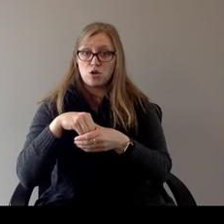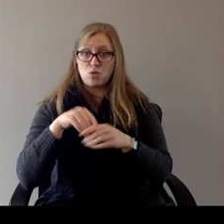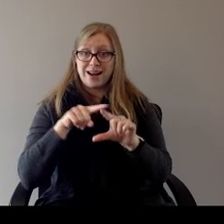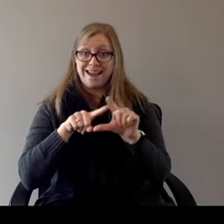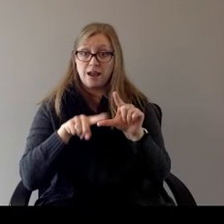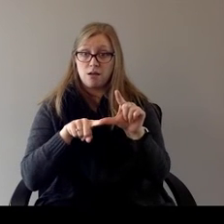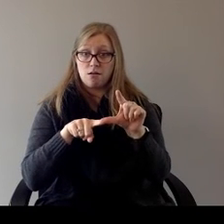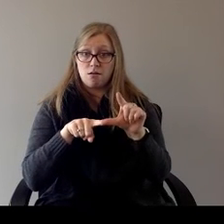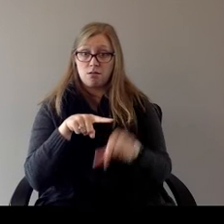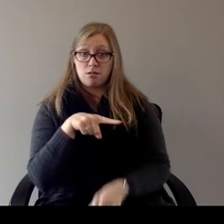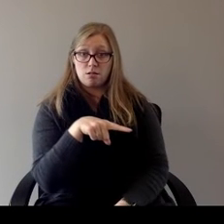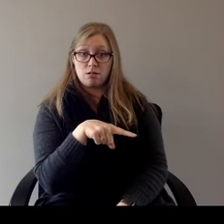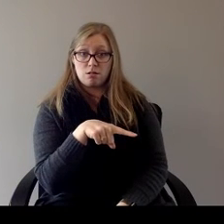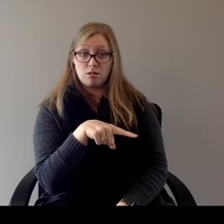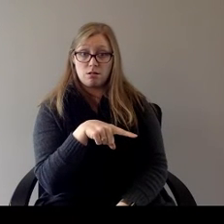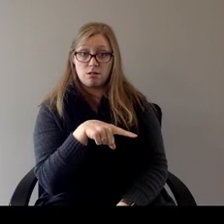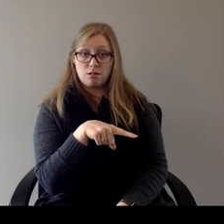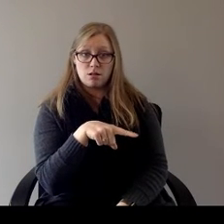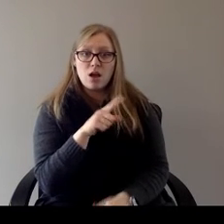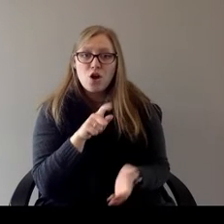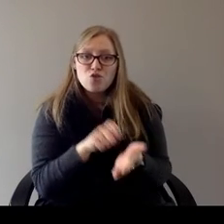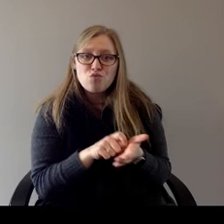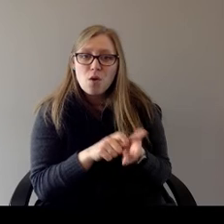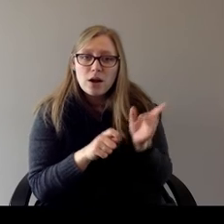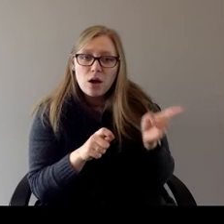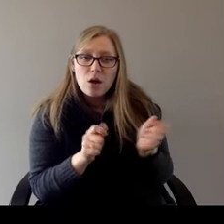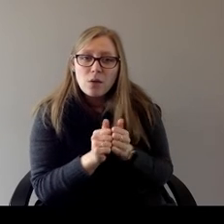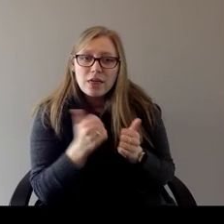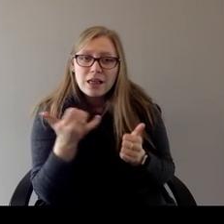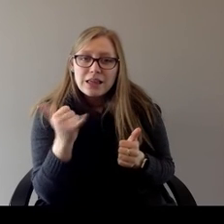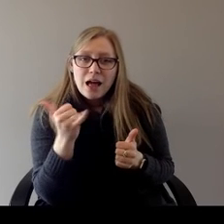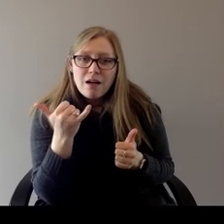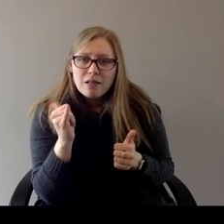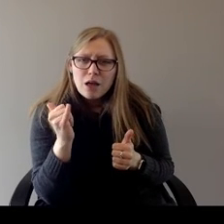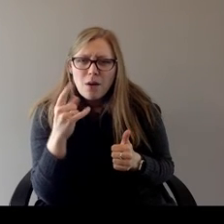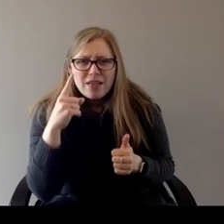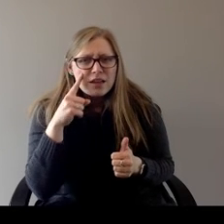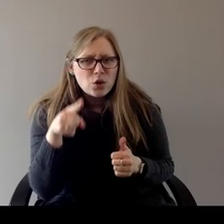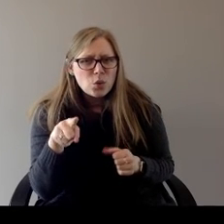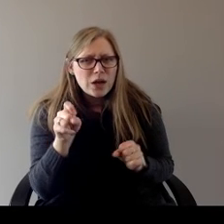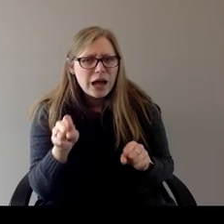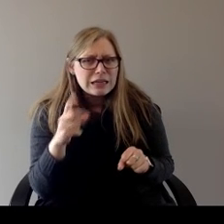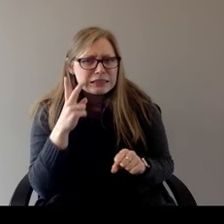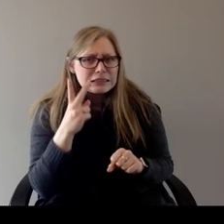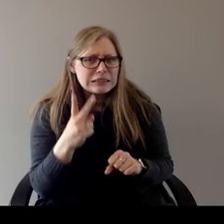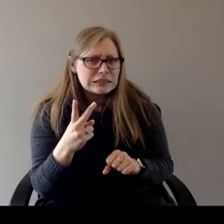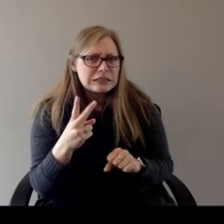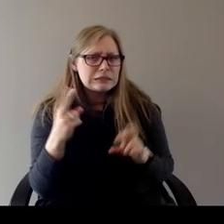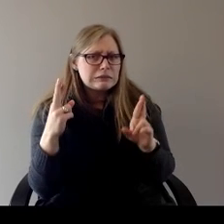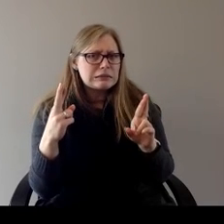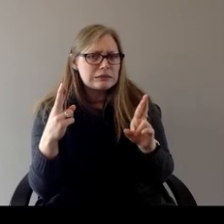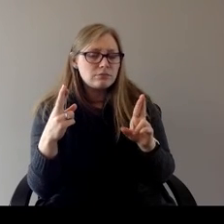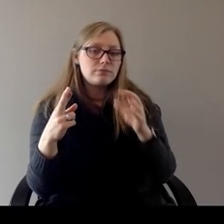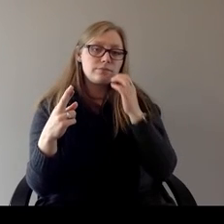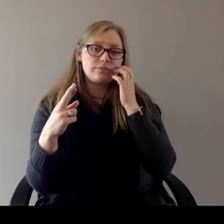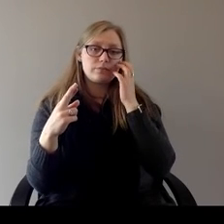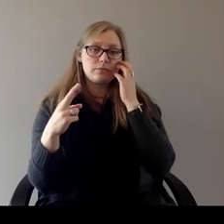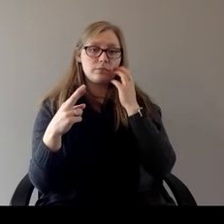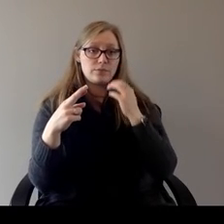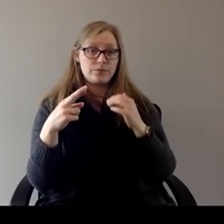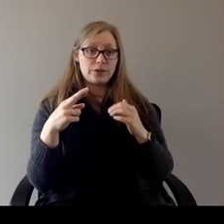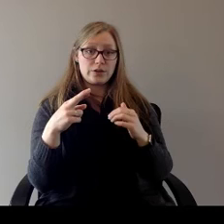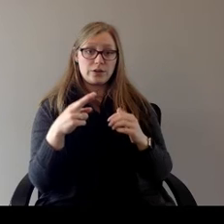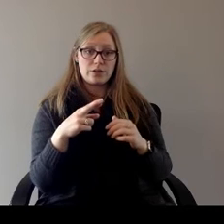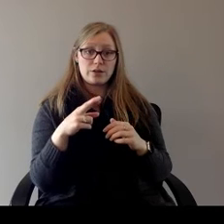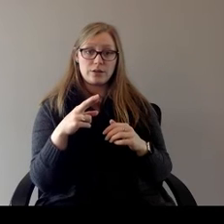I wrote that in yellow, so I'm going to use yellow. I think you'll be able to see it. And so this angle